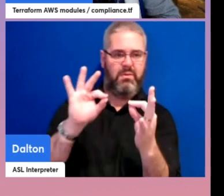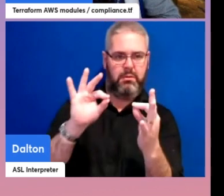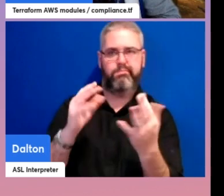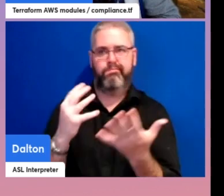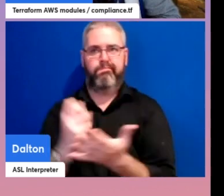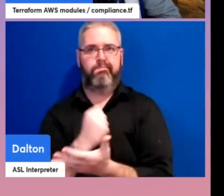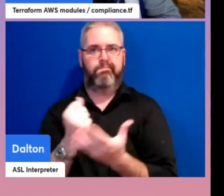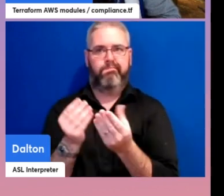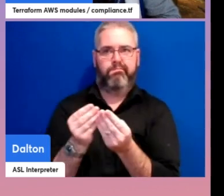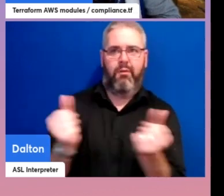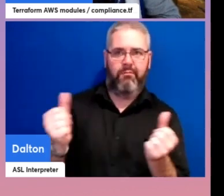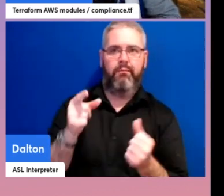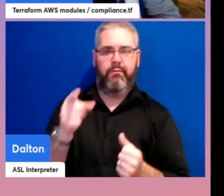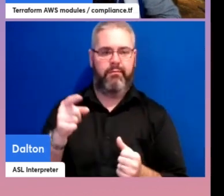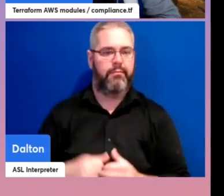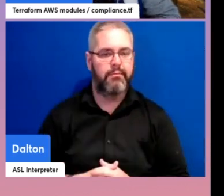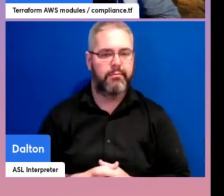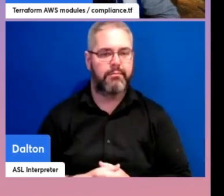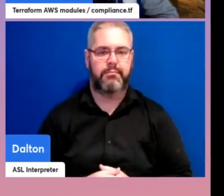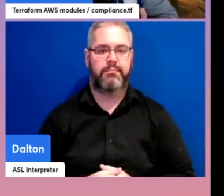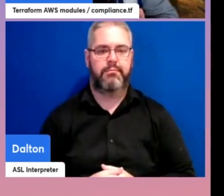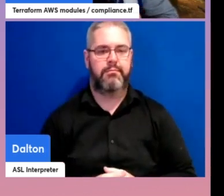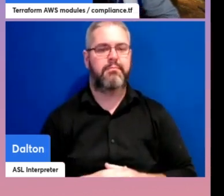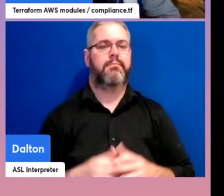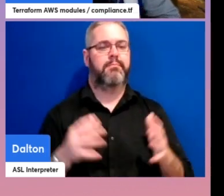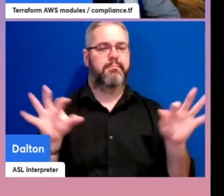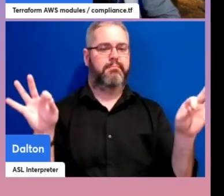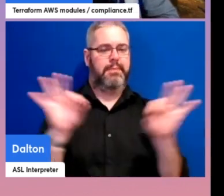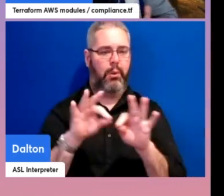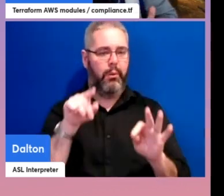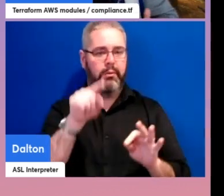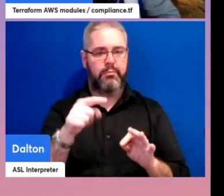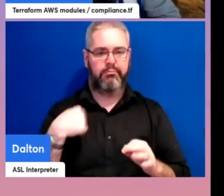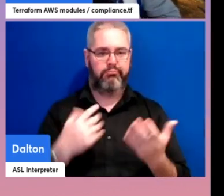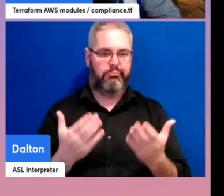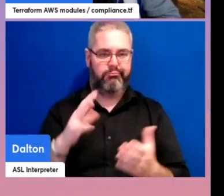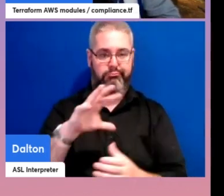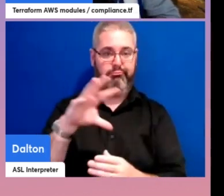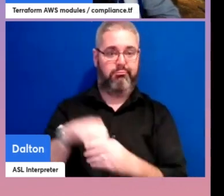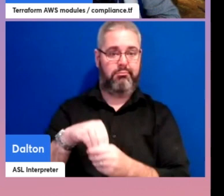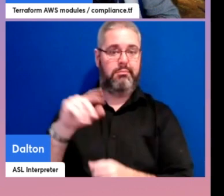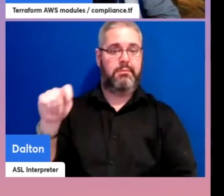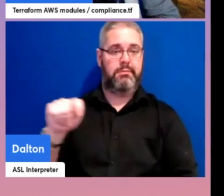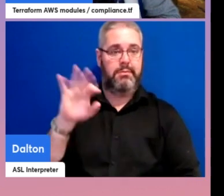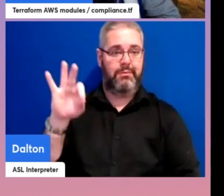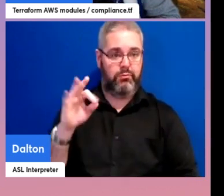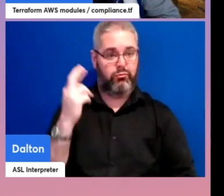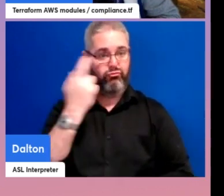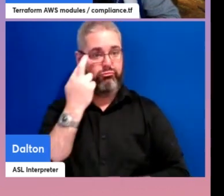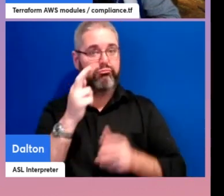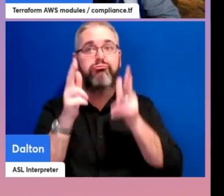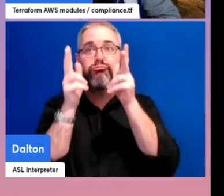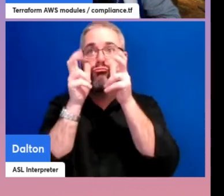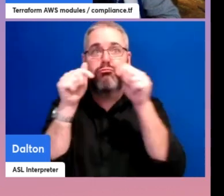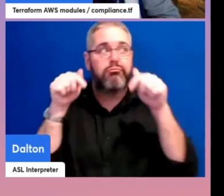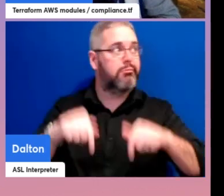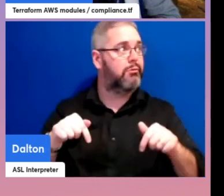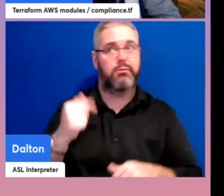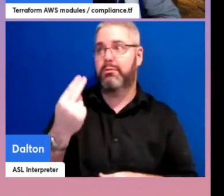you need to implement these required controls, probably in Terraform, because that's why you are listening to this talk at